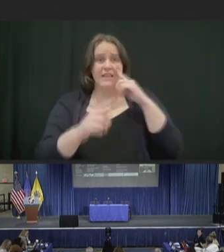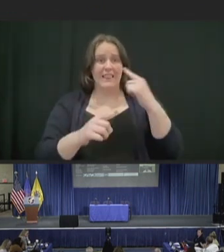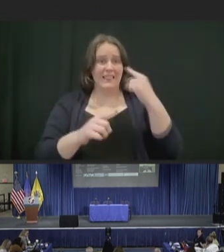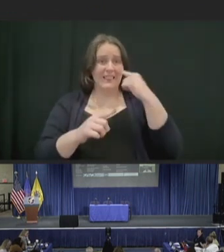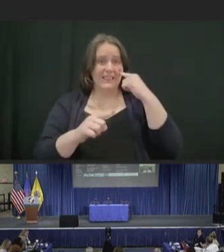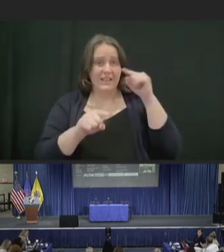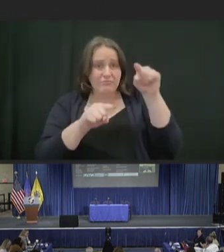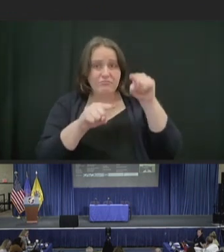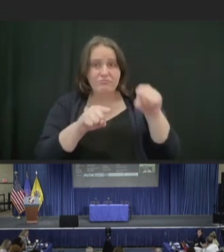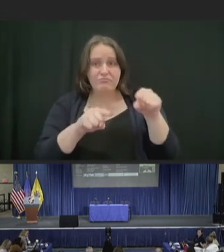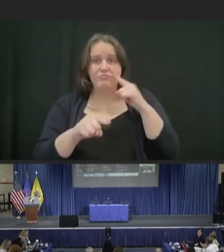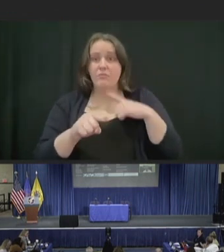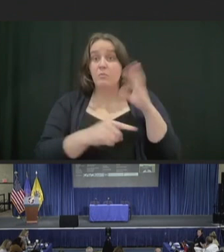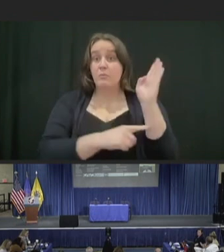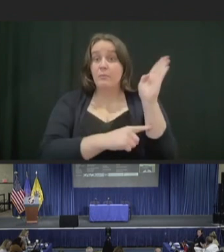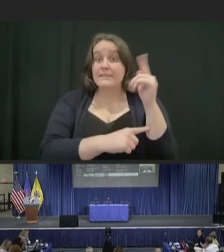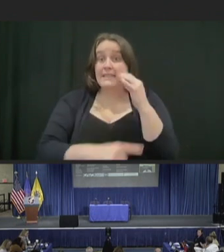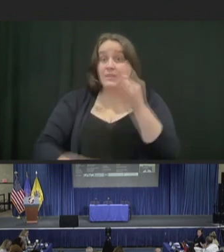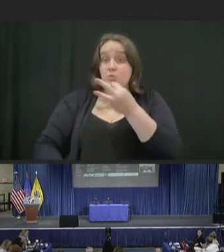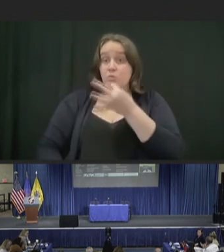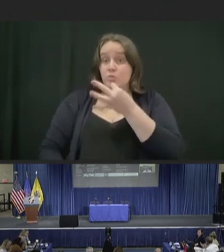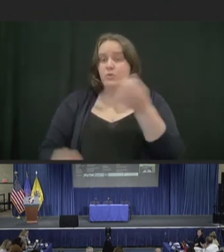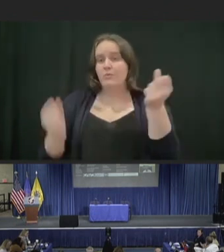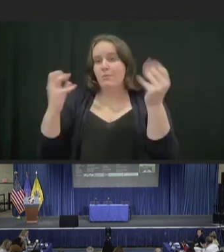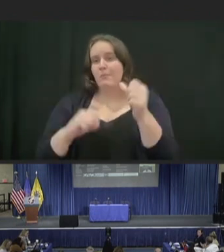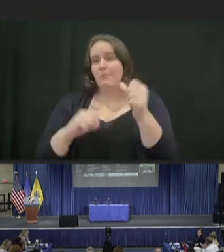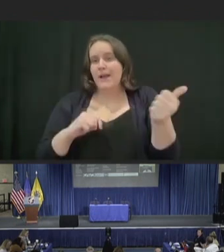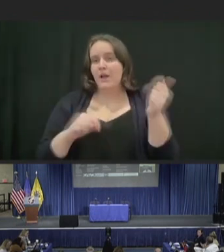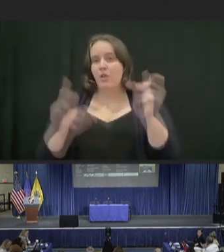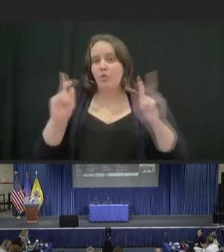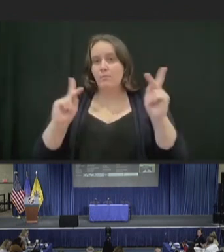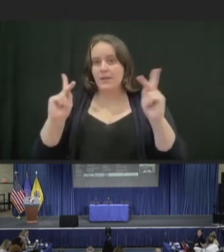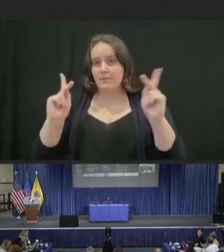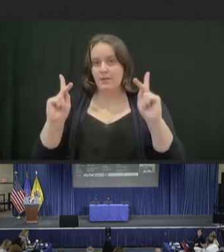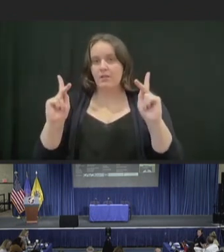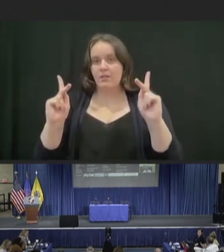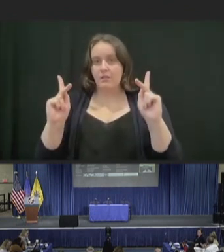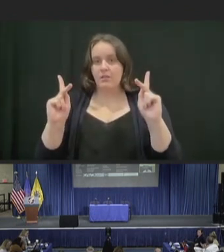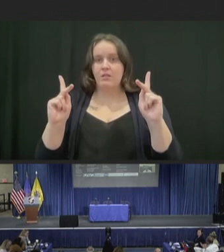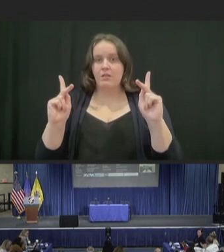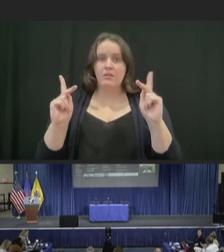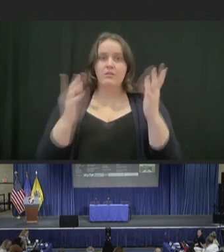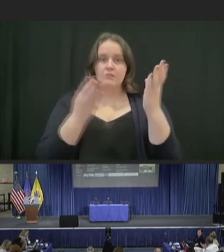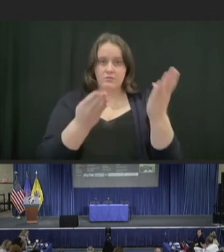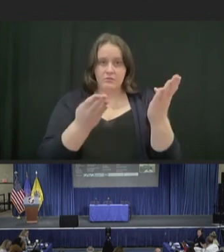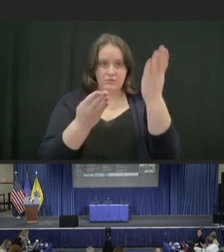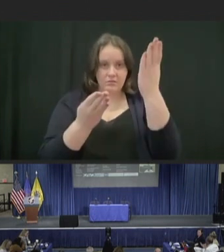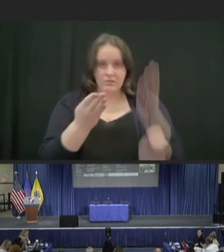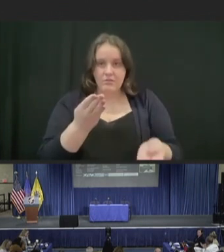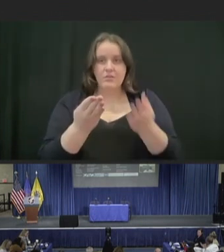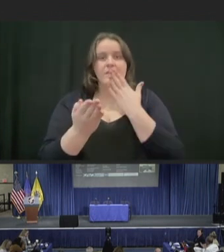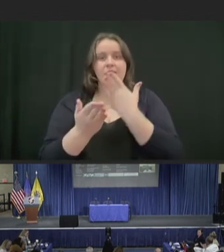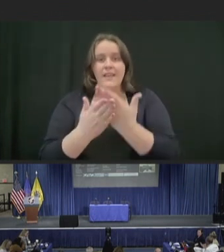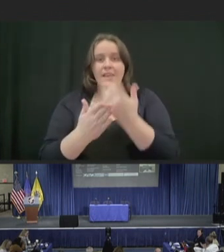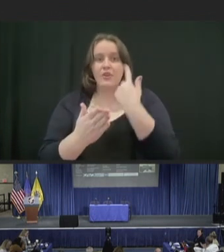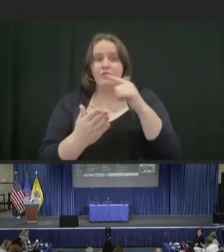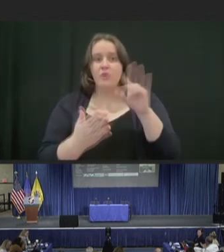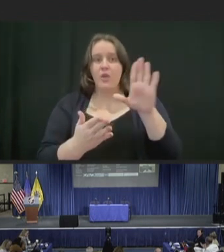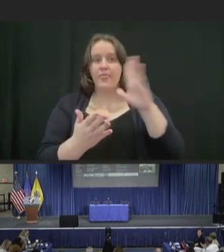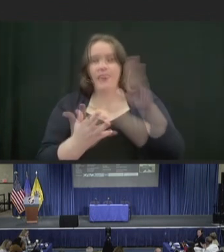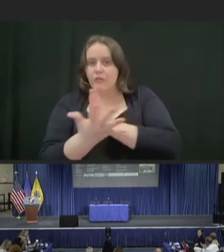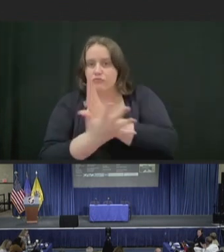laboratory of Andrew Wirtz and many others. And our source of funding, again, what has nucleated us with all this different expertise was this